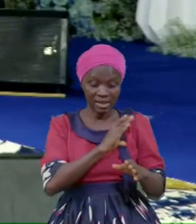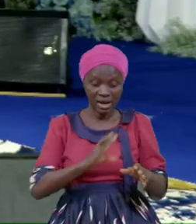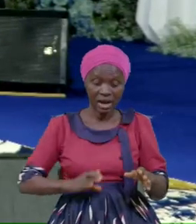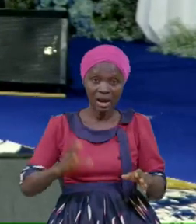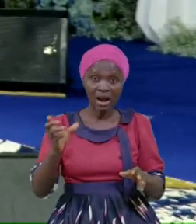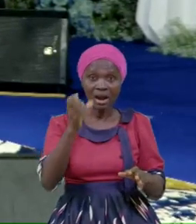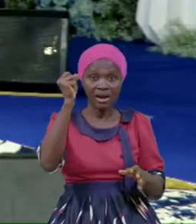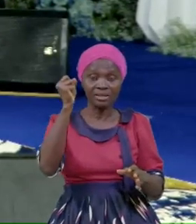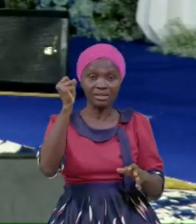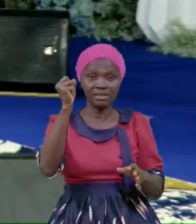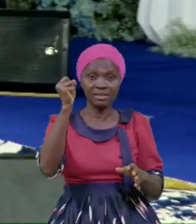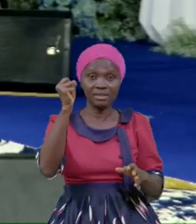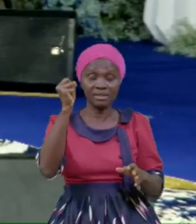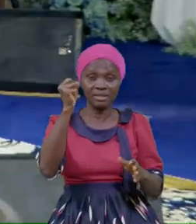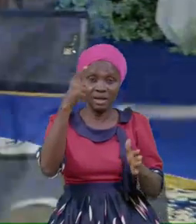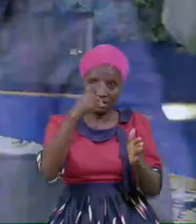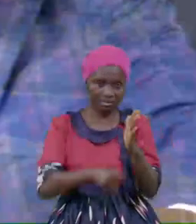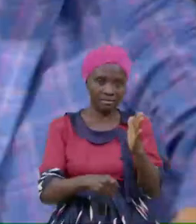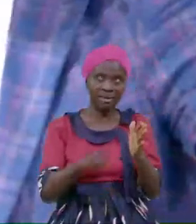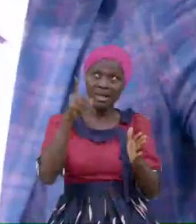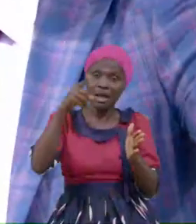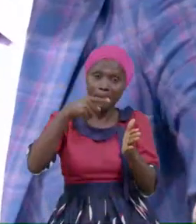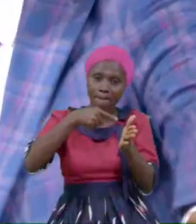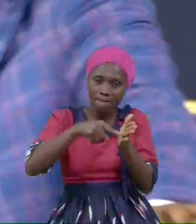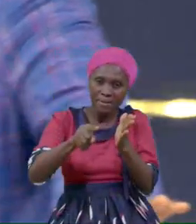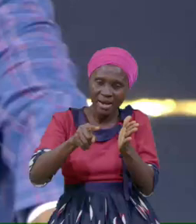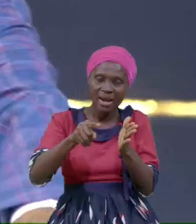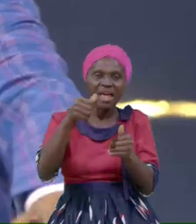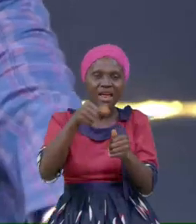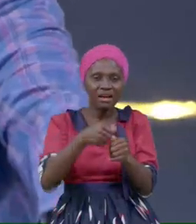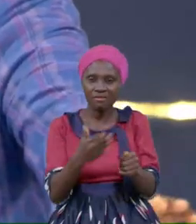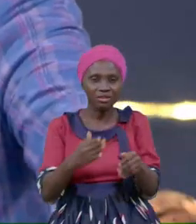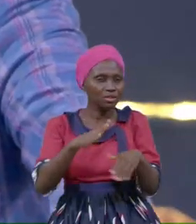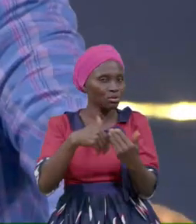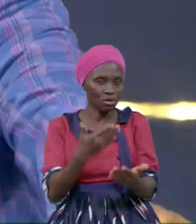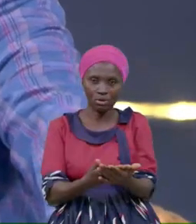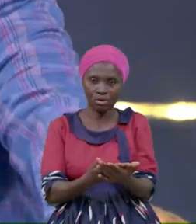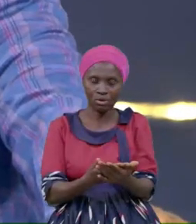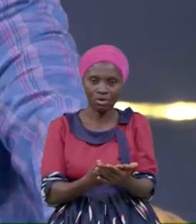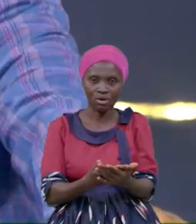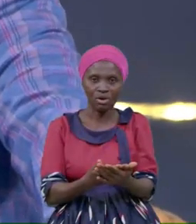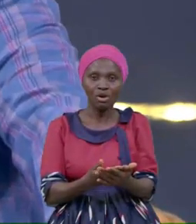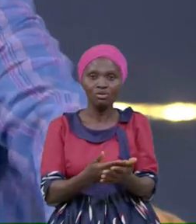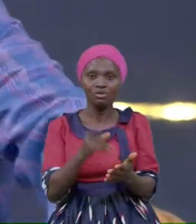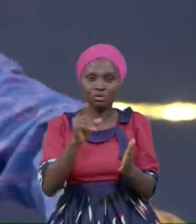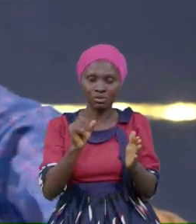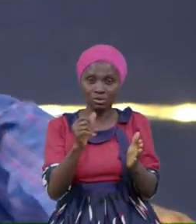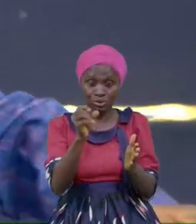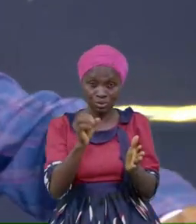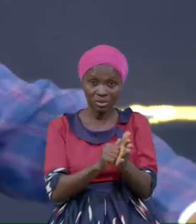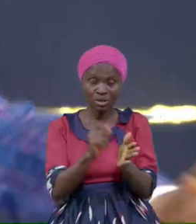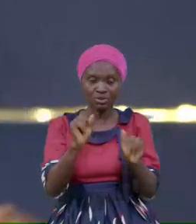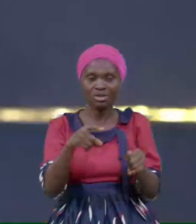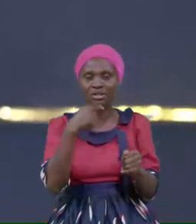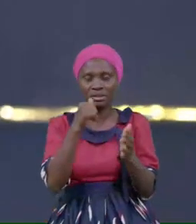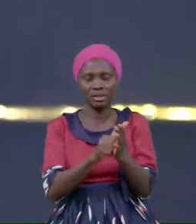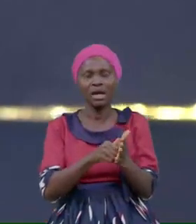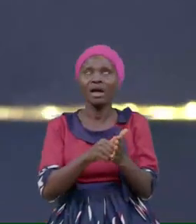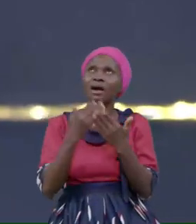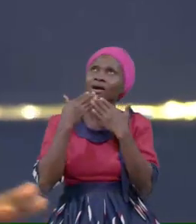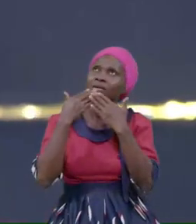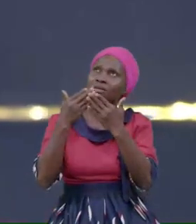can come and say, Lord, I come. I thank you that Christ died for me. I thank you that